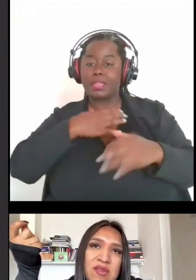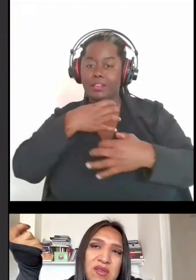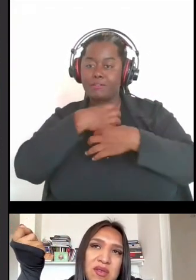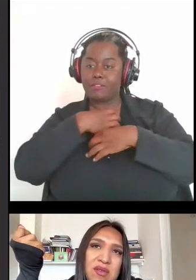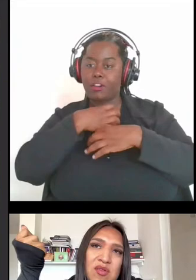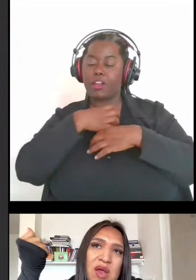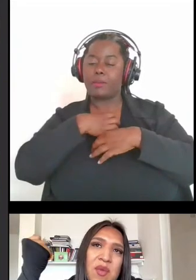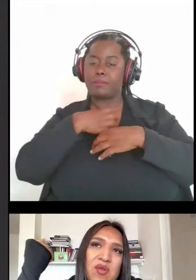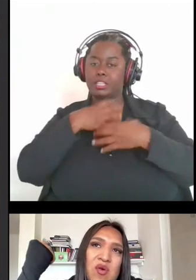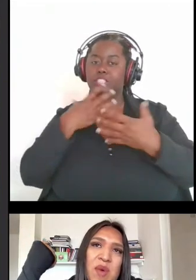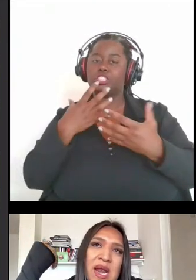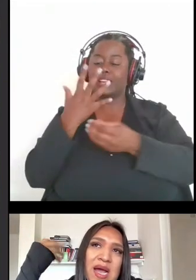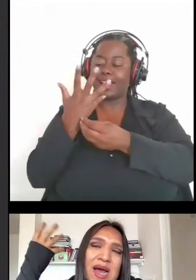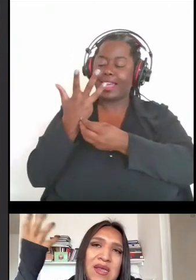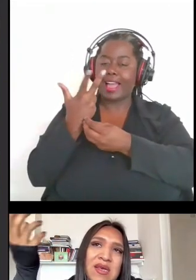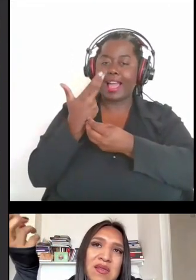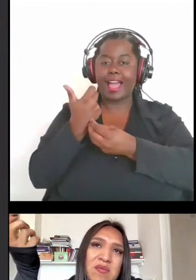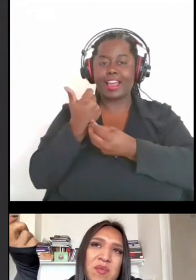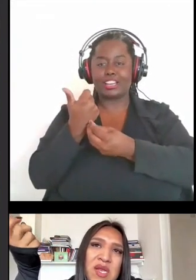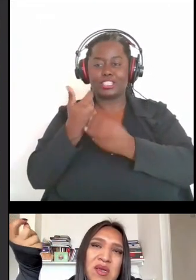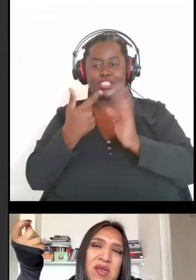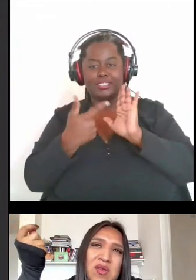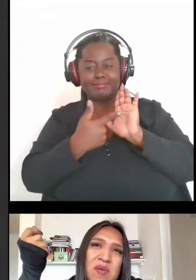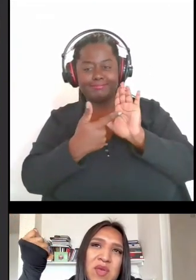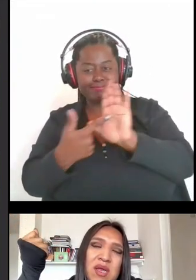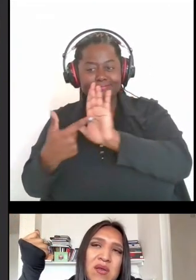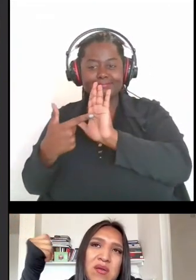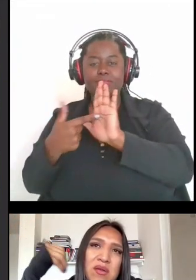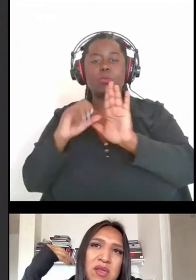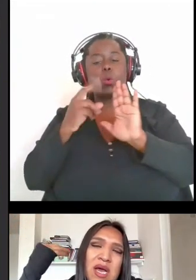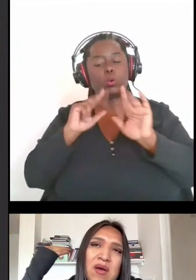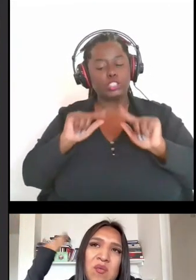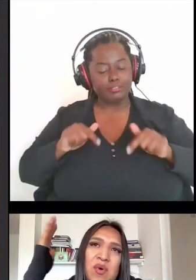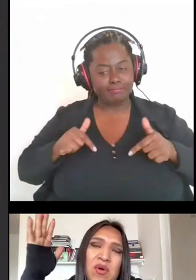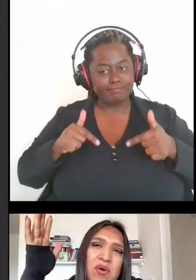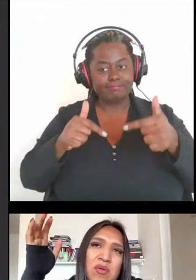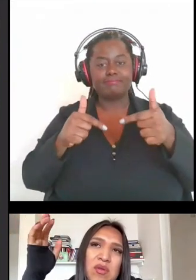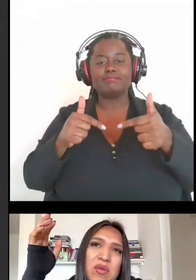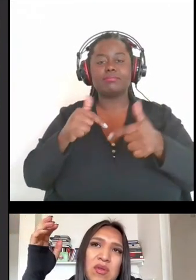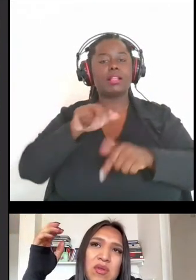in the way I work with activism or artism